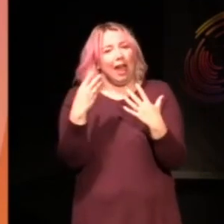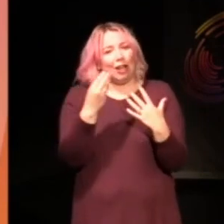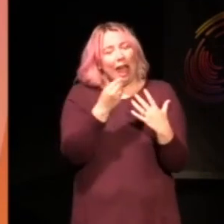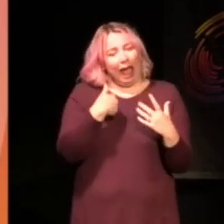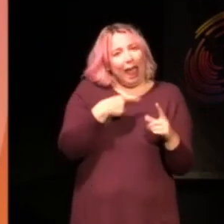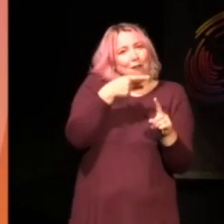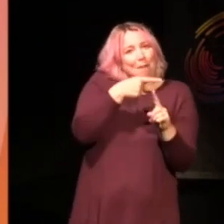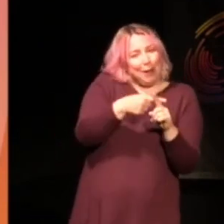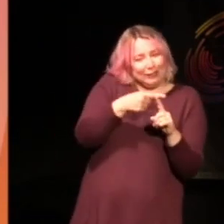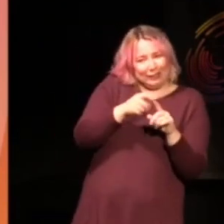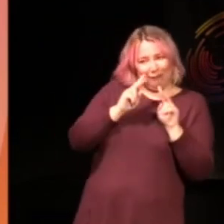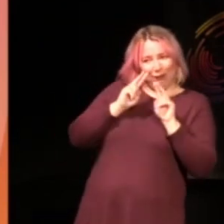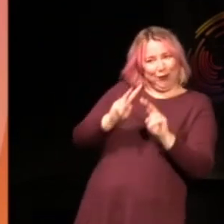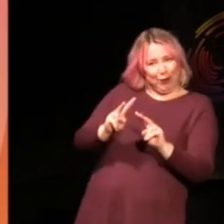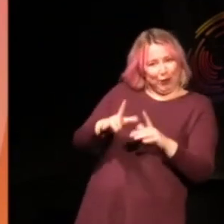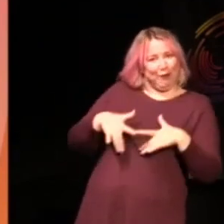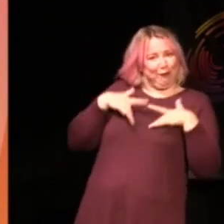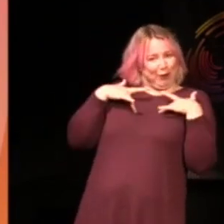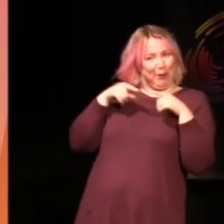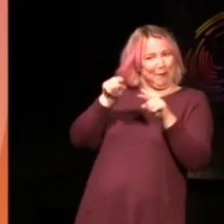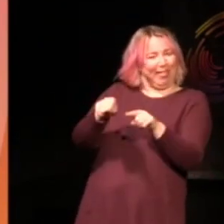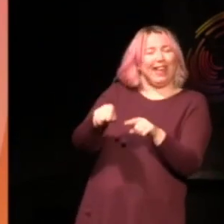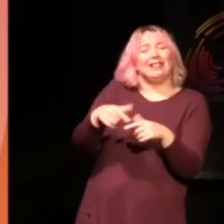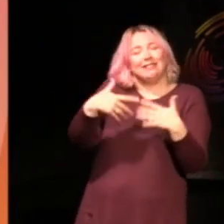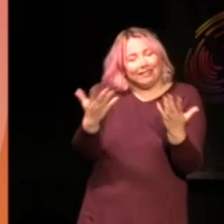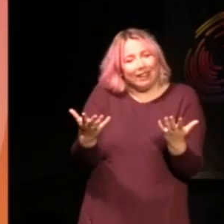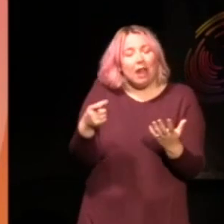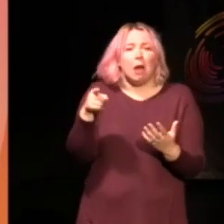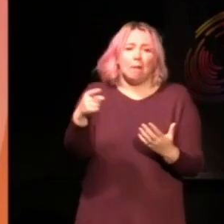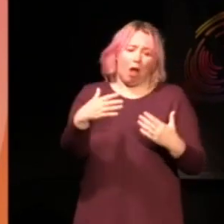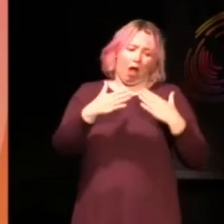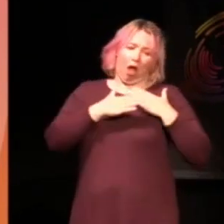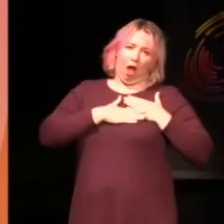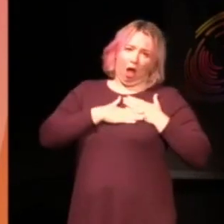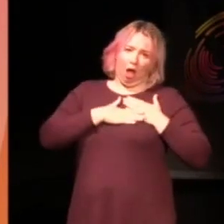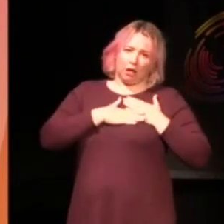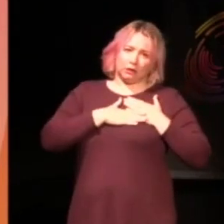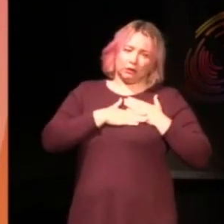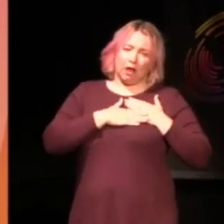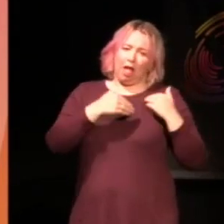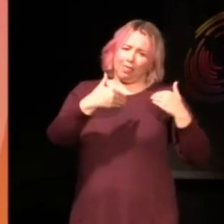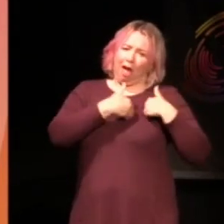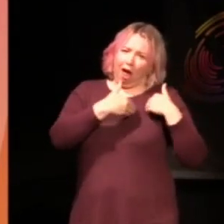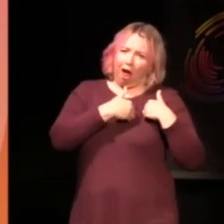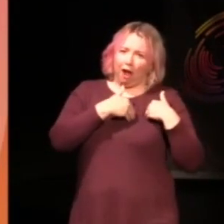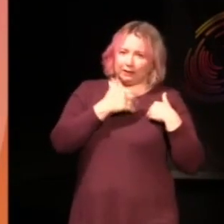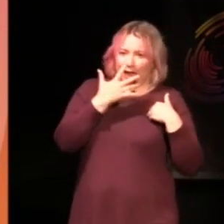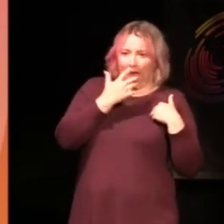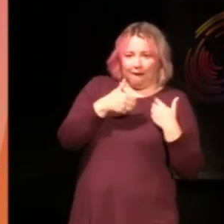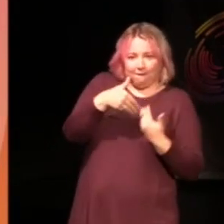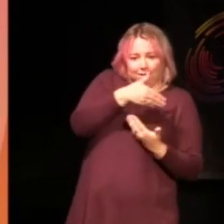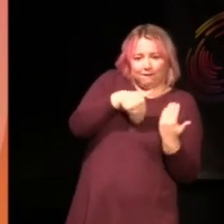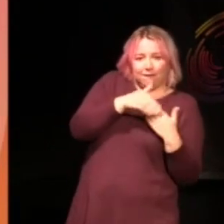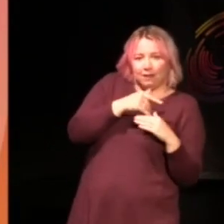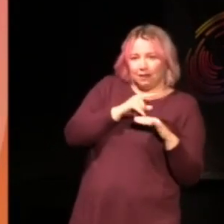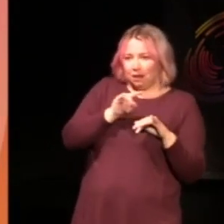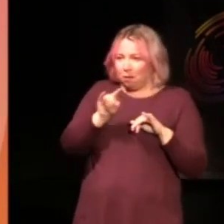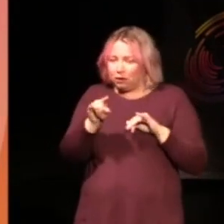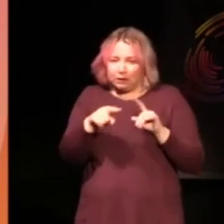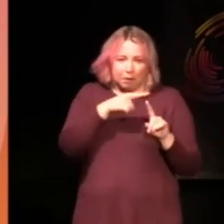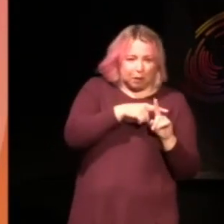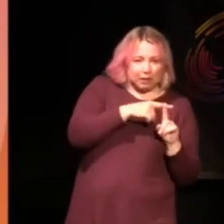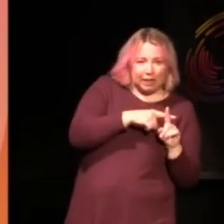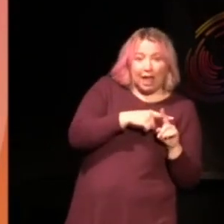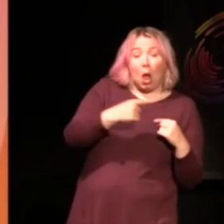that regard. But he also talks about the optimism of the heart, optimism of the will. And that's a brilliant combination. So let our minds be